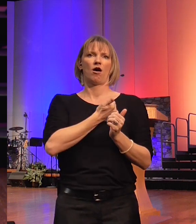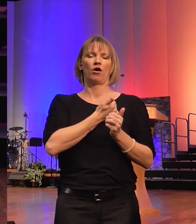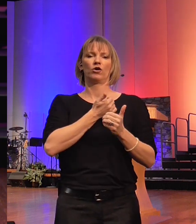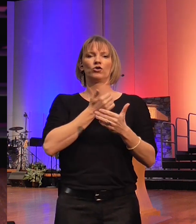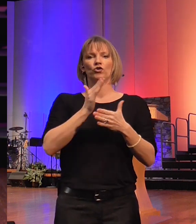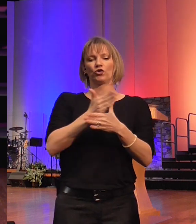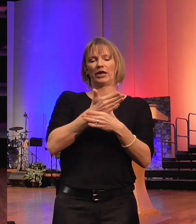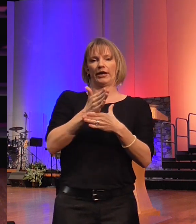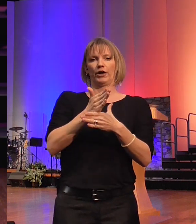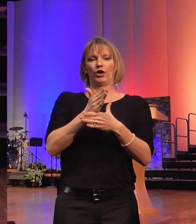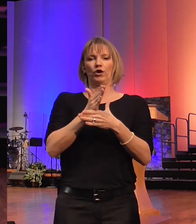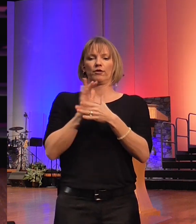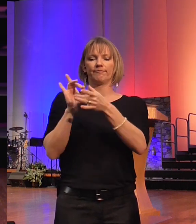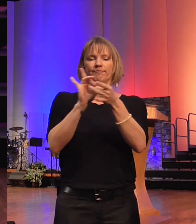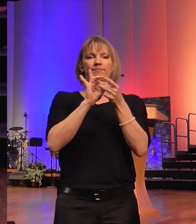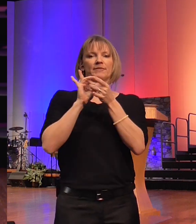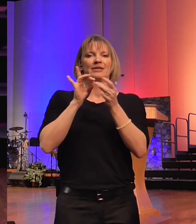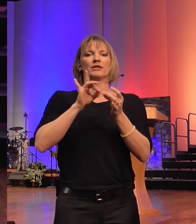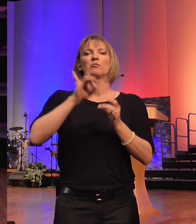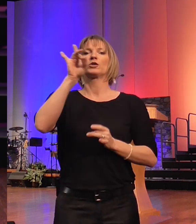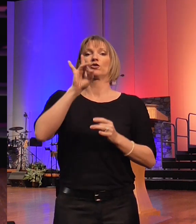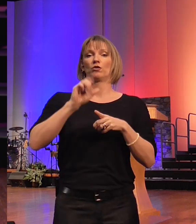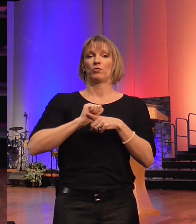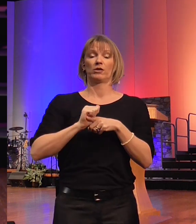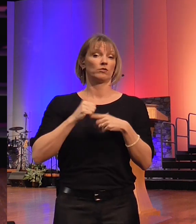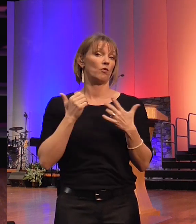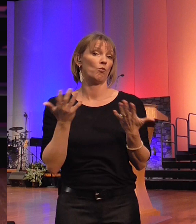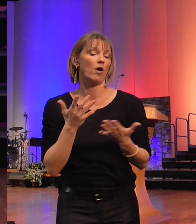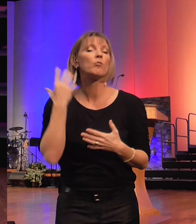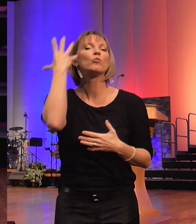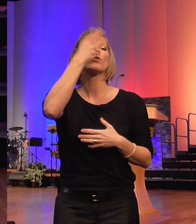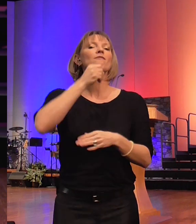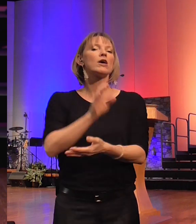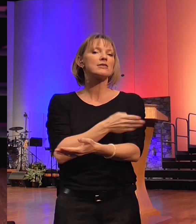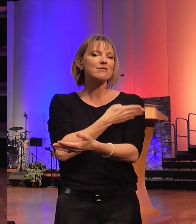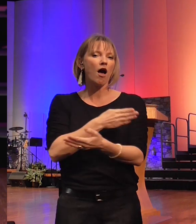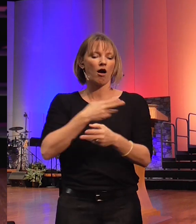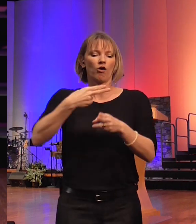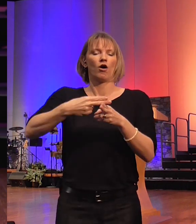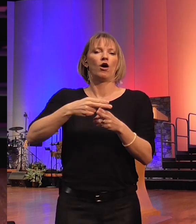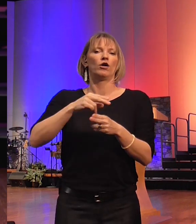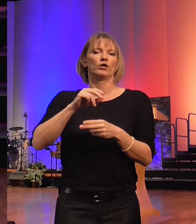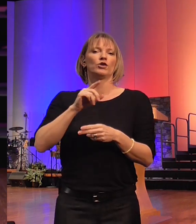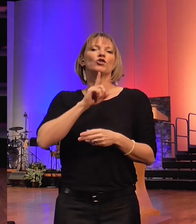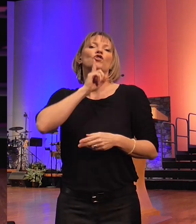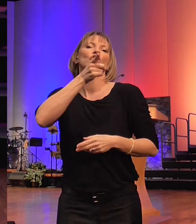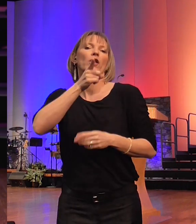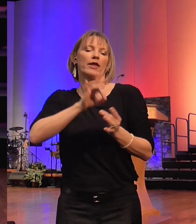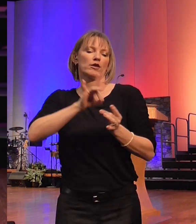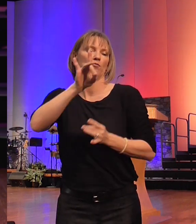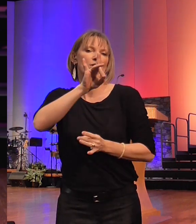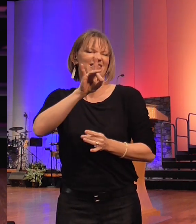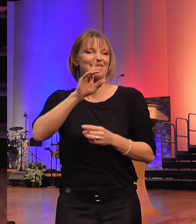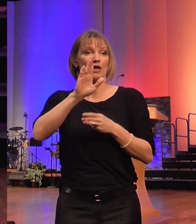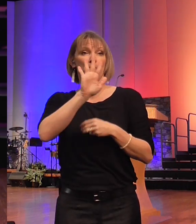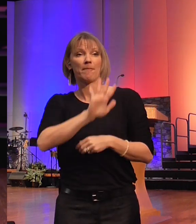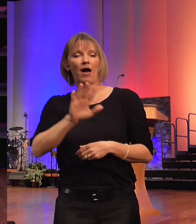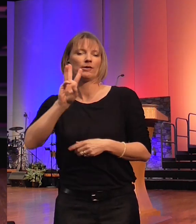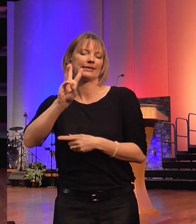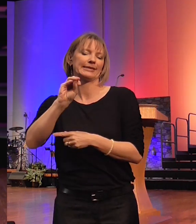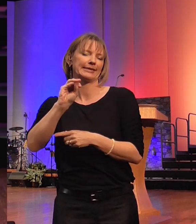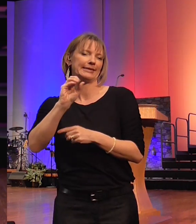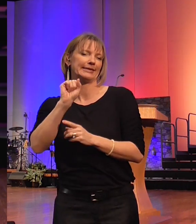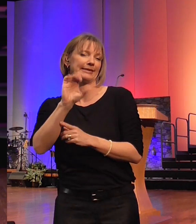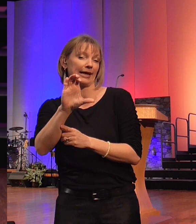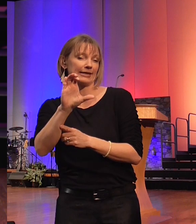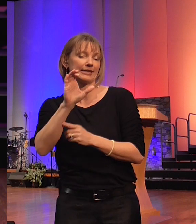shared communal spiritual practice, which is a beautiful song called Surely the Presence, about 60 seconds of silence,